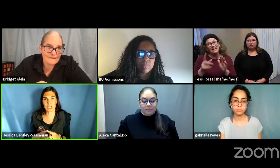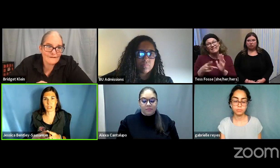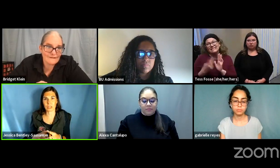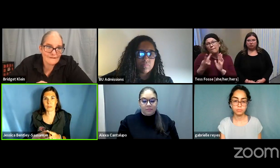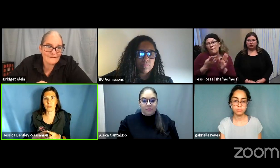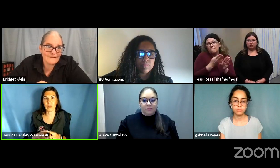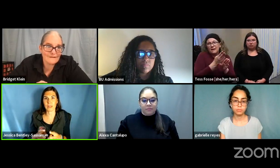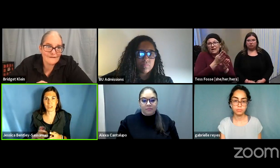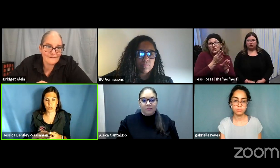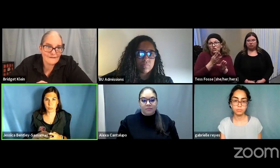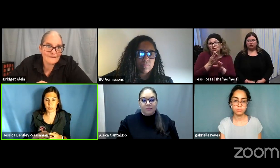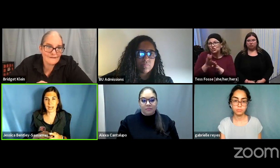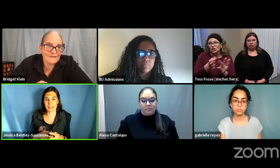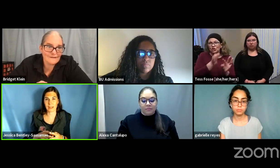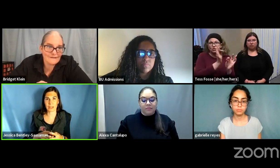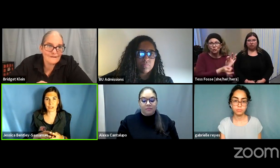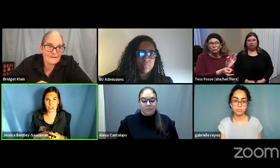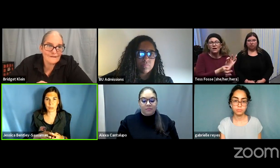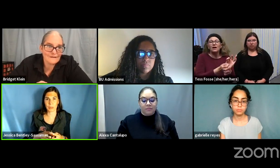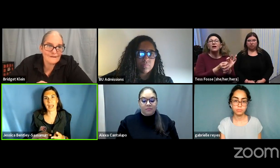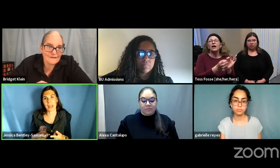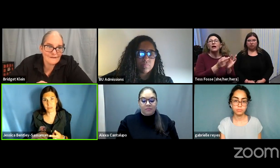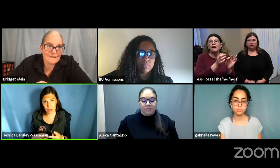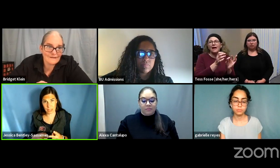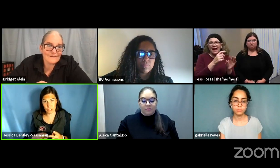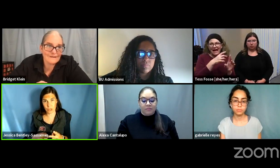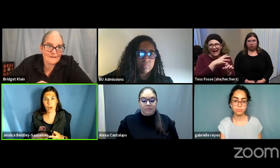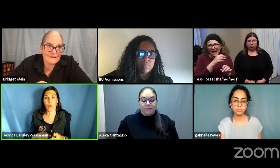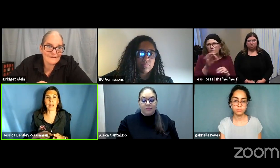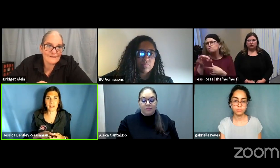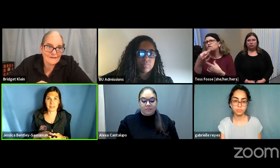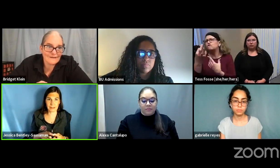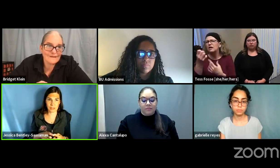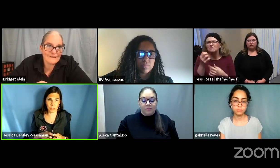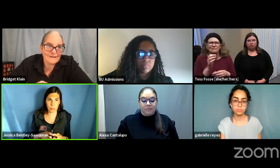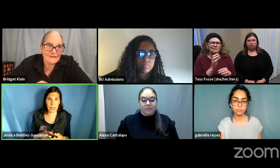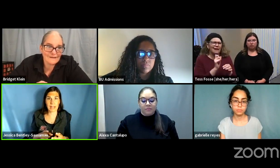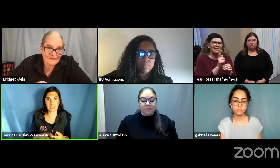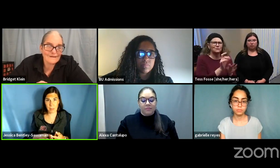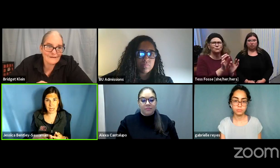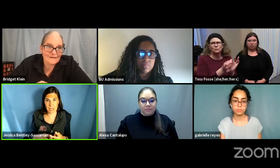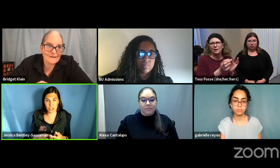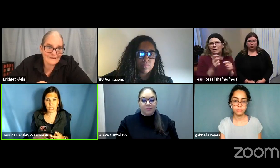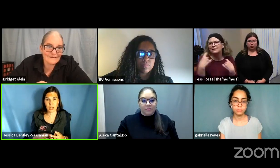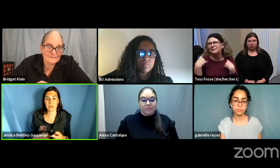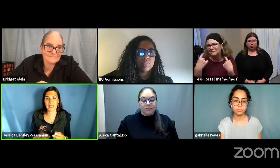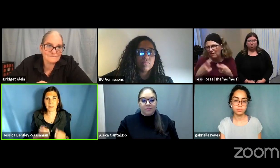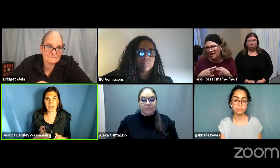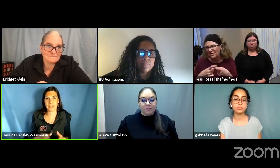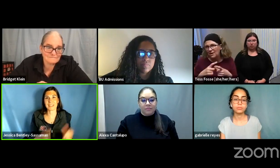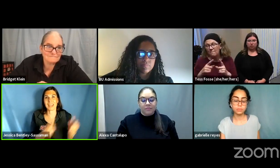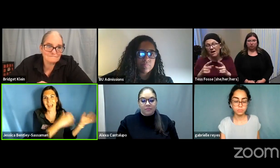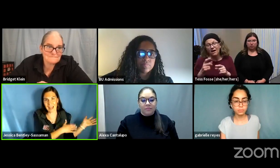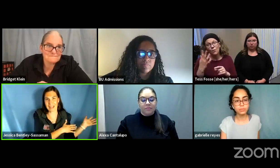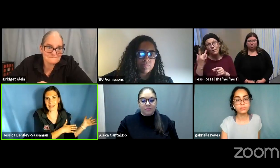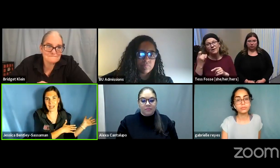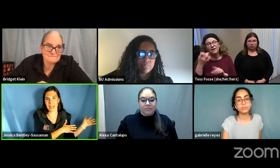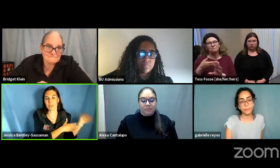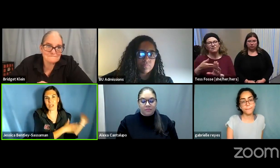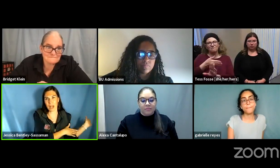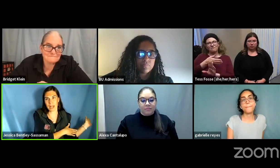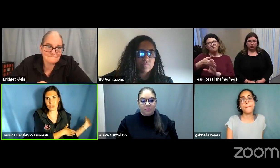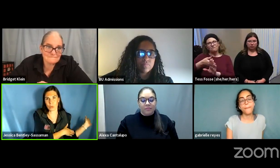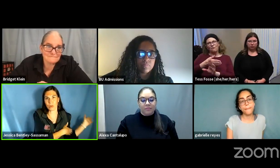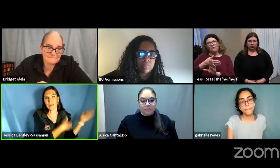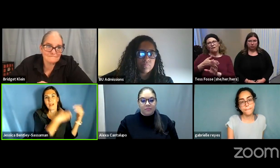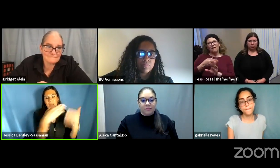double major with interpreting, ASL English interpreting and French, or ASL interpreting and Spanish, but it's because they had that language